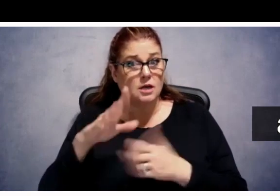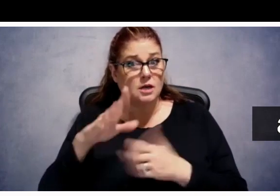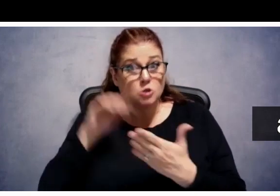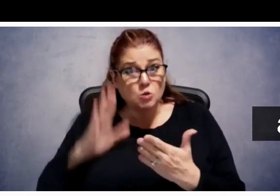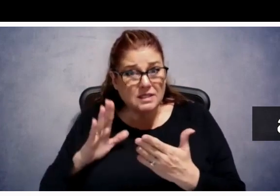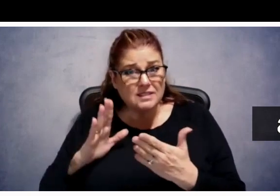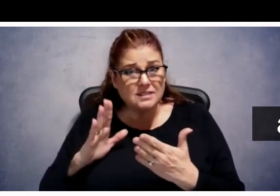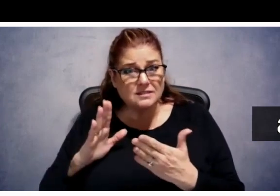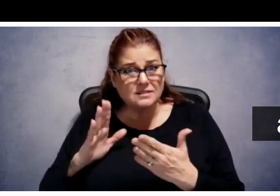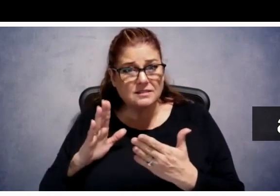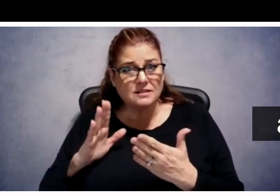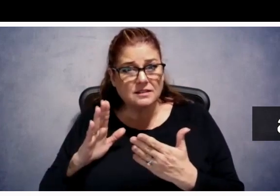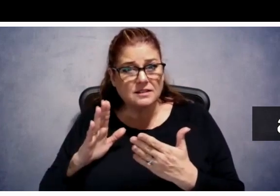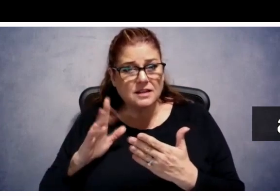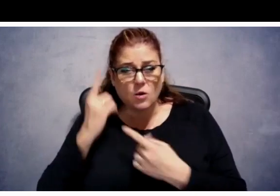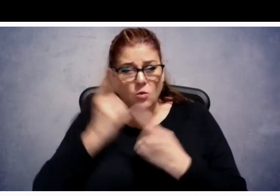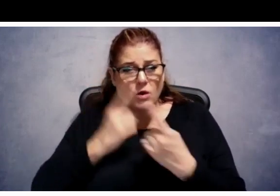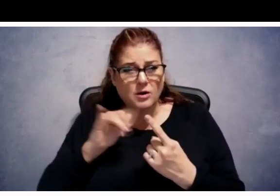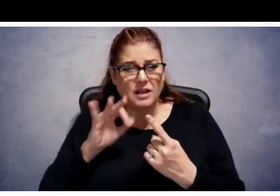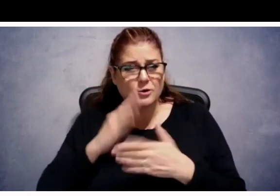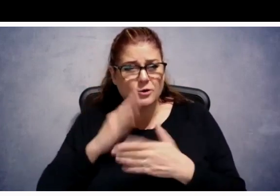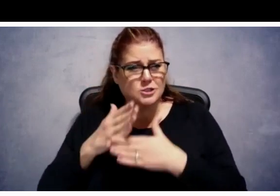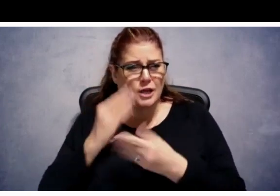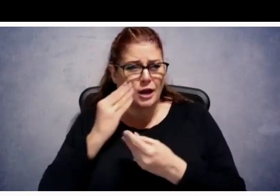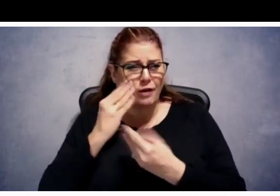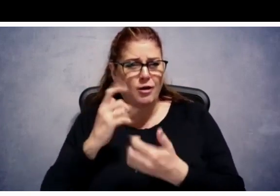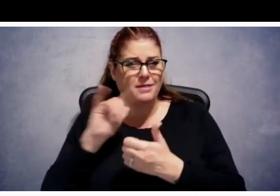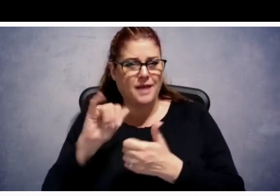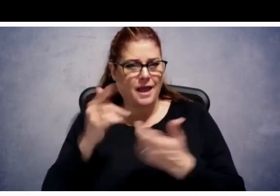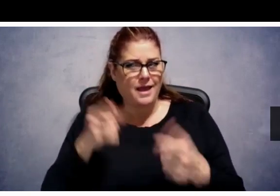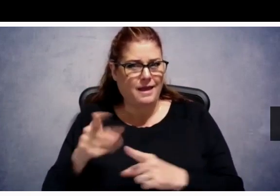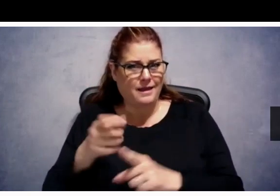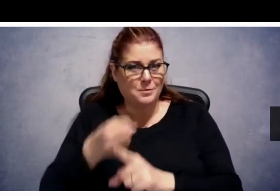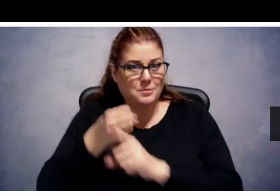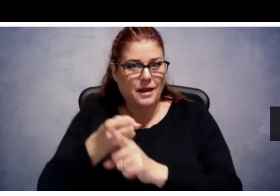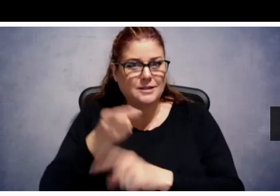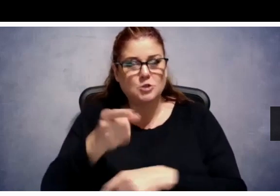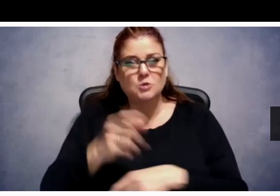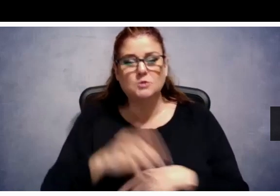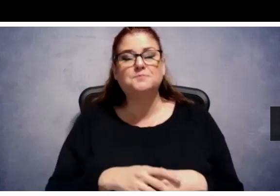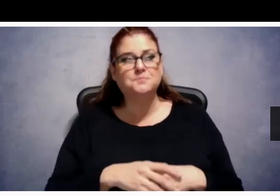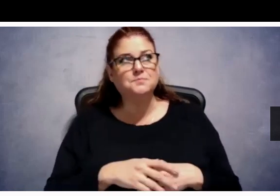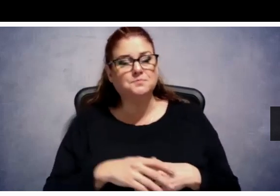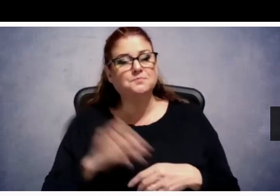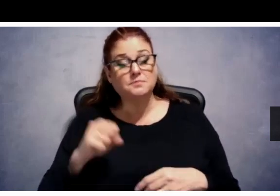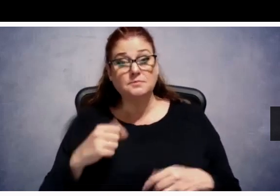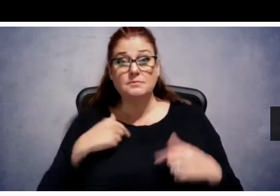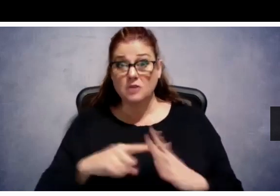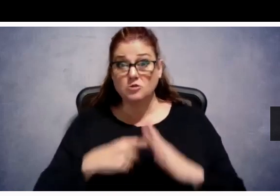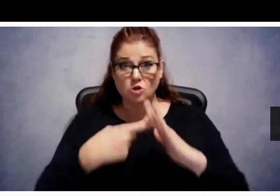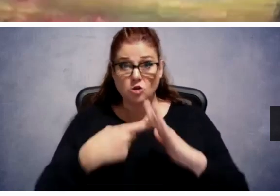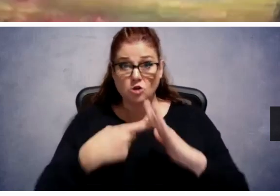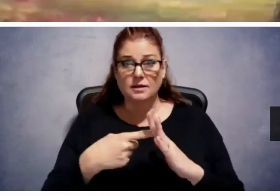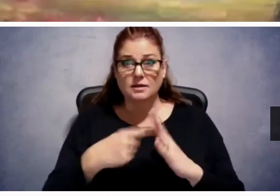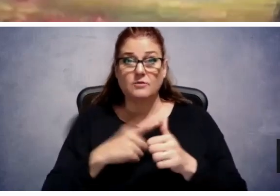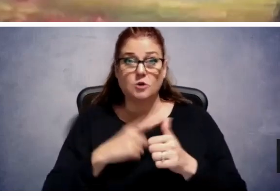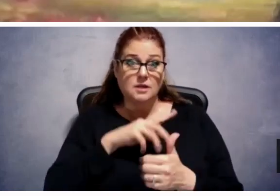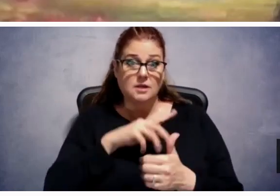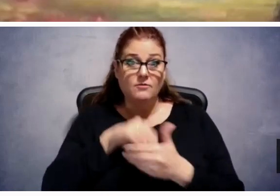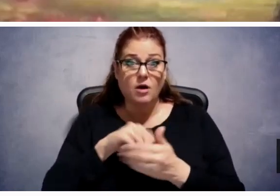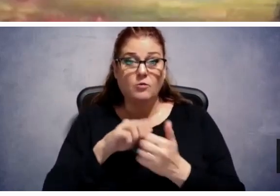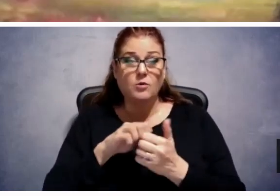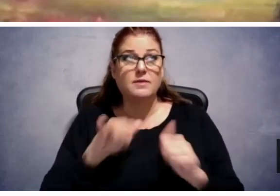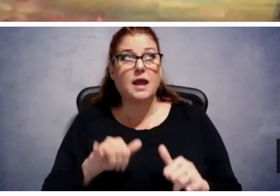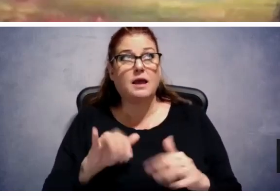And I was wondering if you could share with us a little bit about how that impacted you. So I was first involved with it